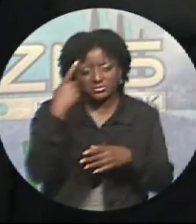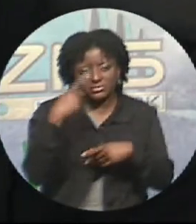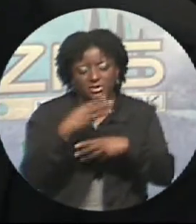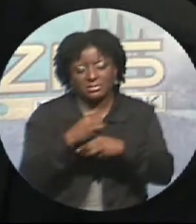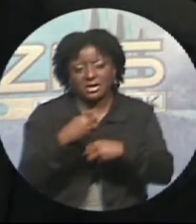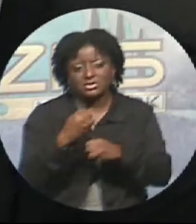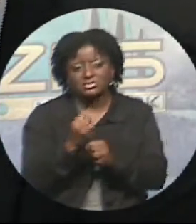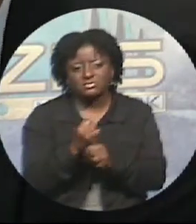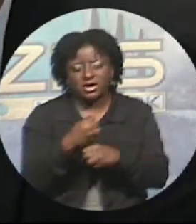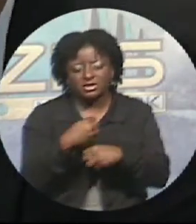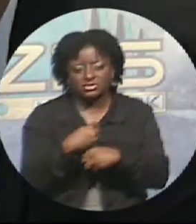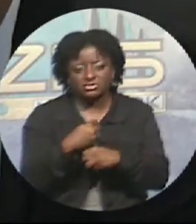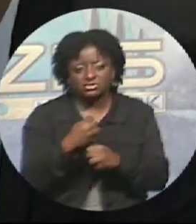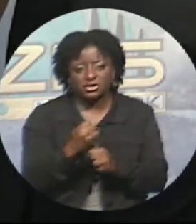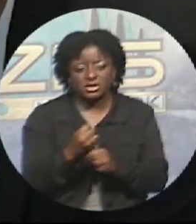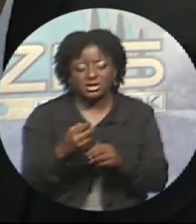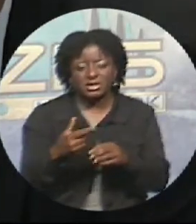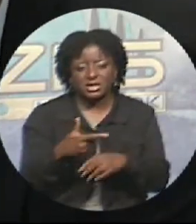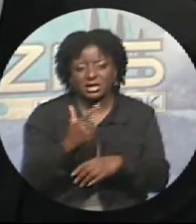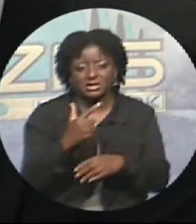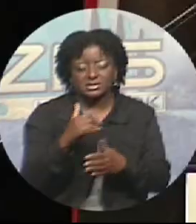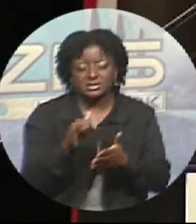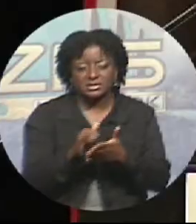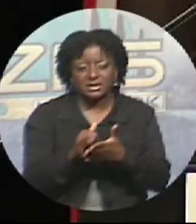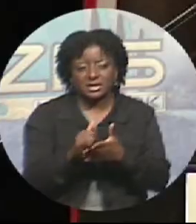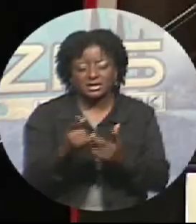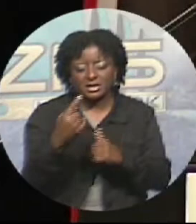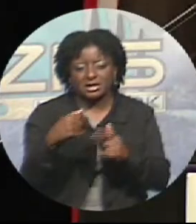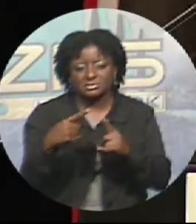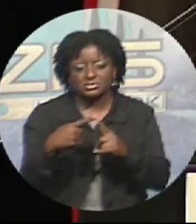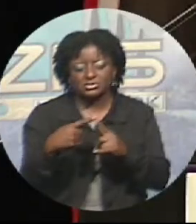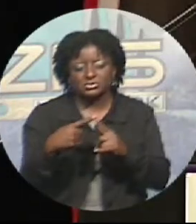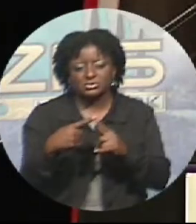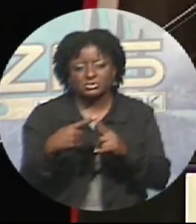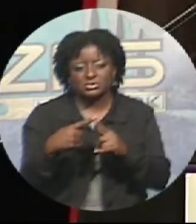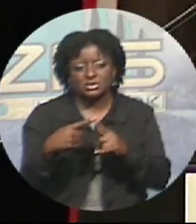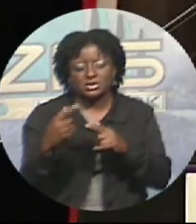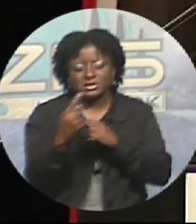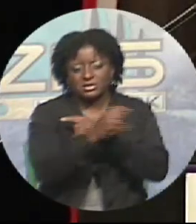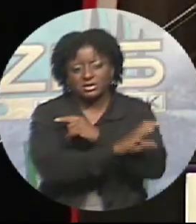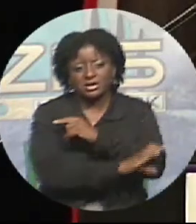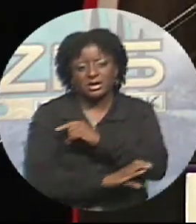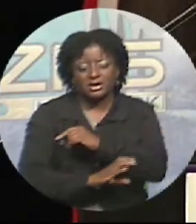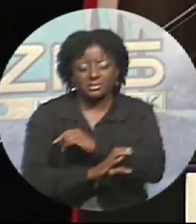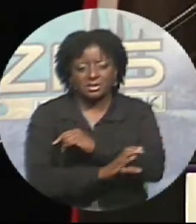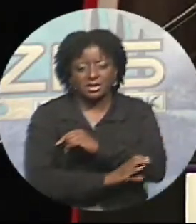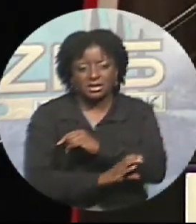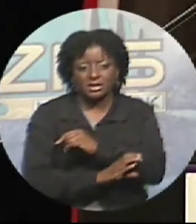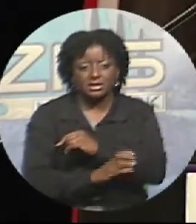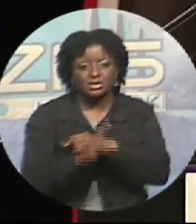which makes its way to island nations in the Caribbean. You're a country that